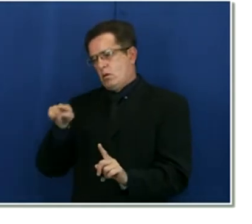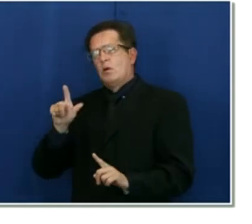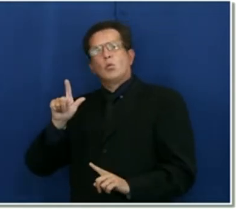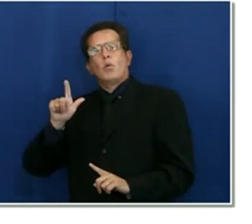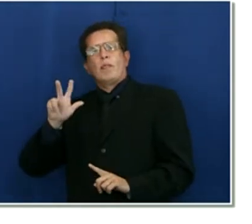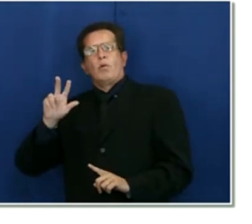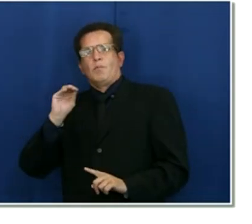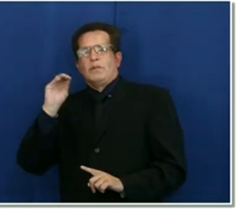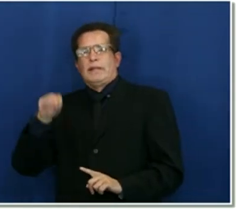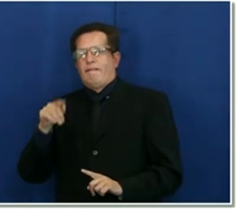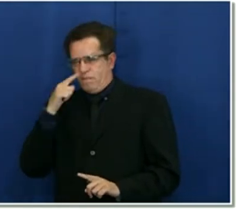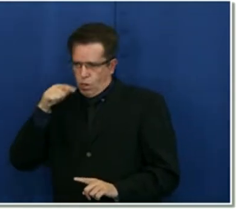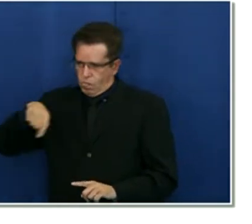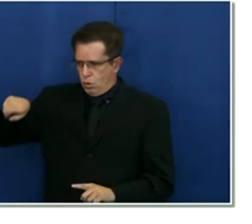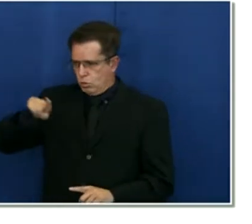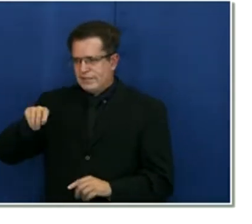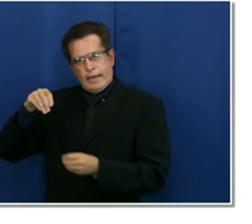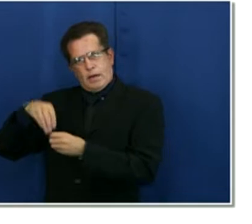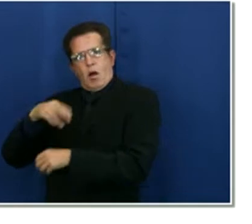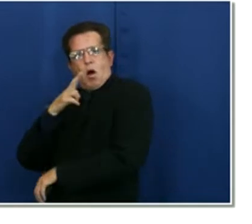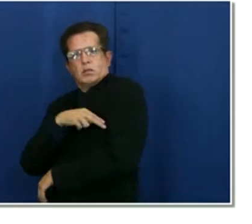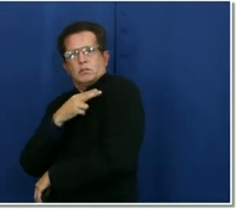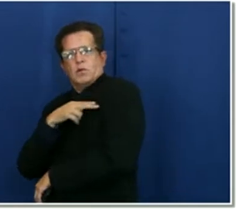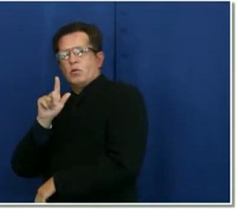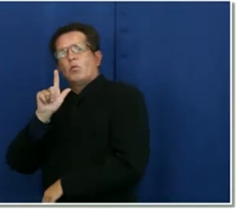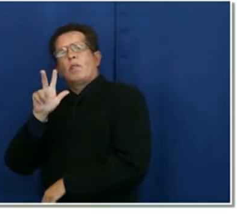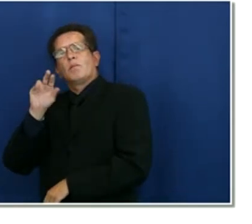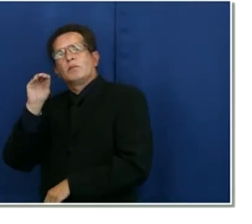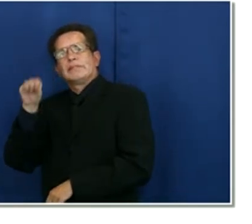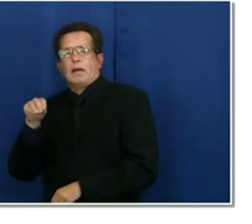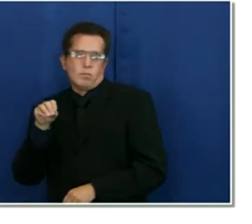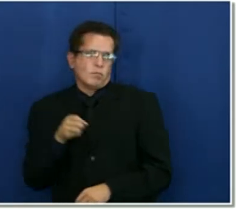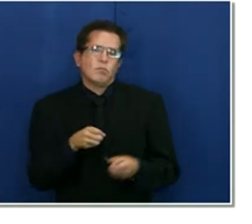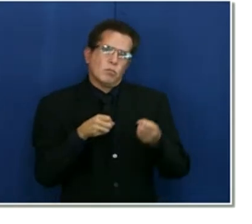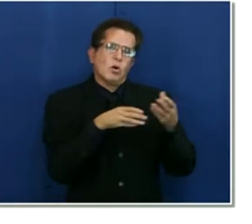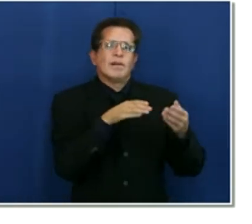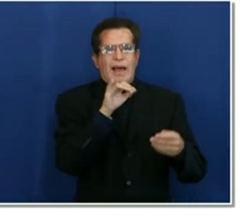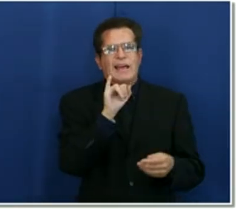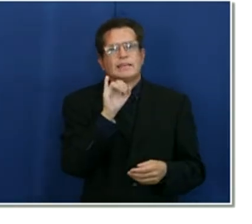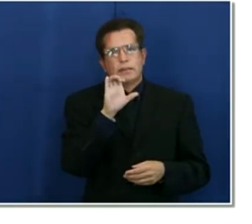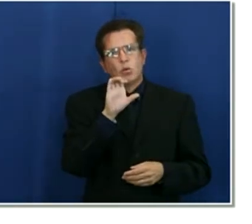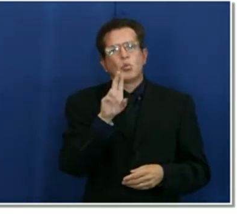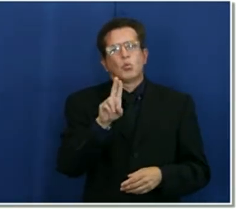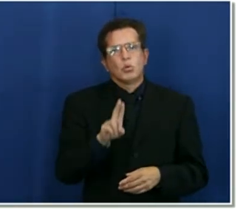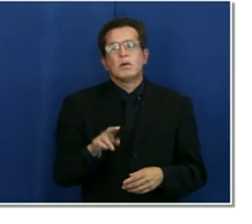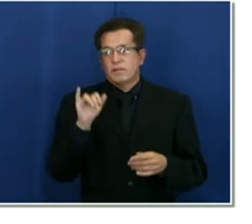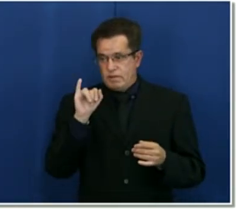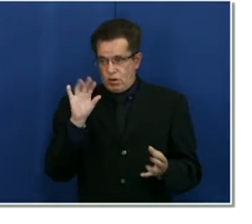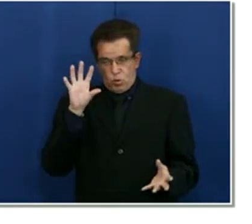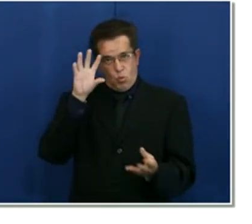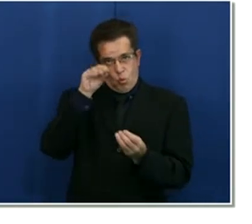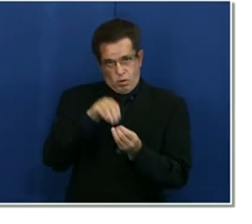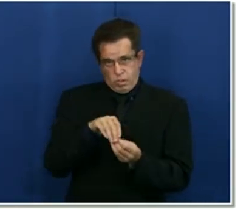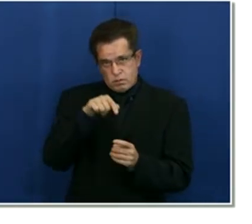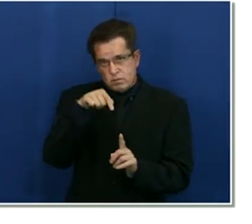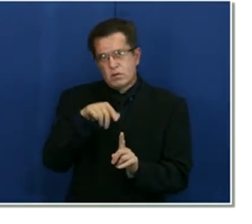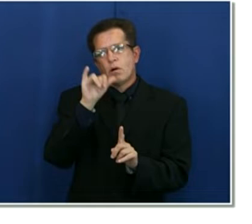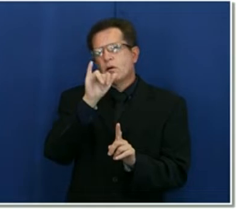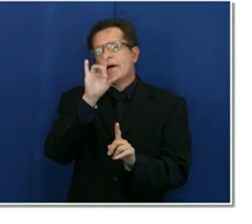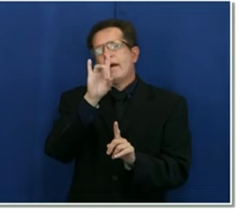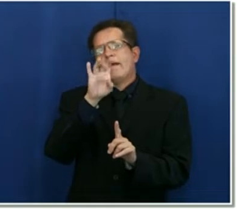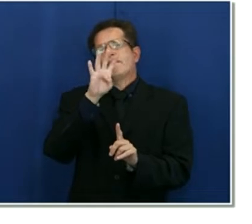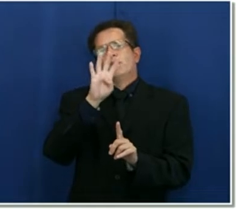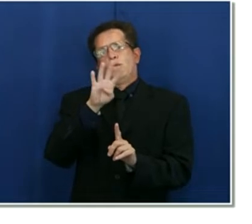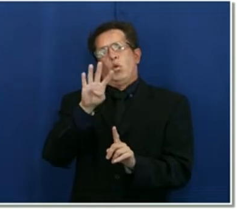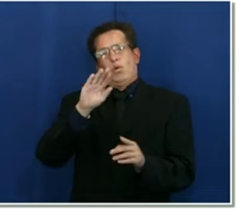total number of those hospitalized. And the total number of cases includes, as stated,